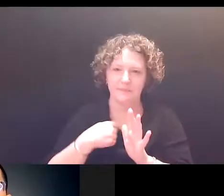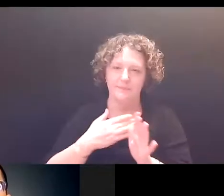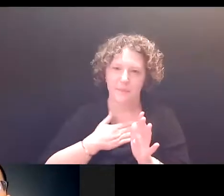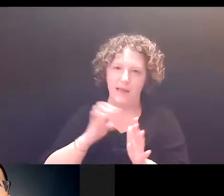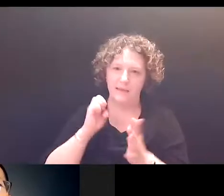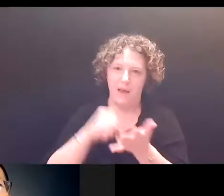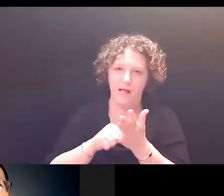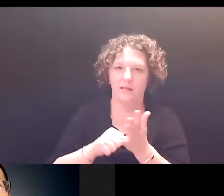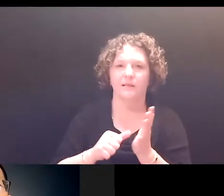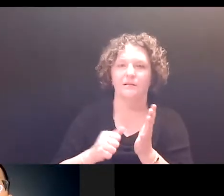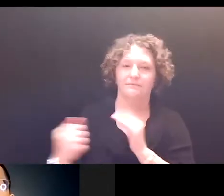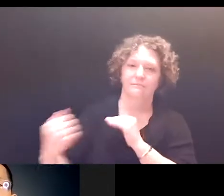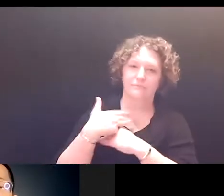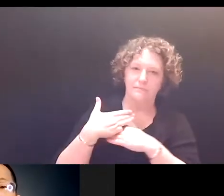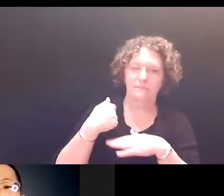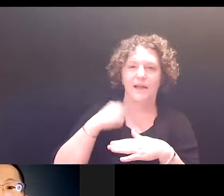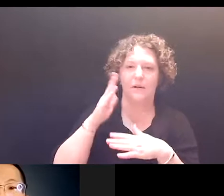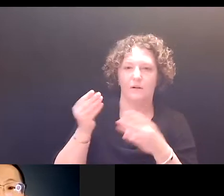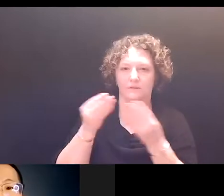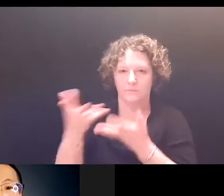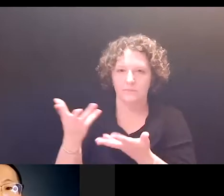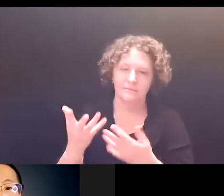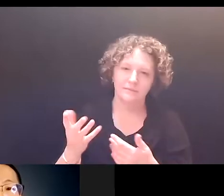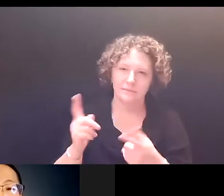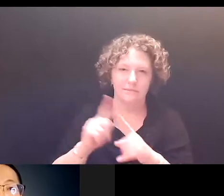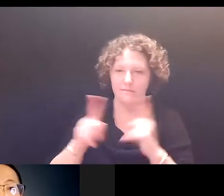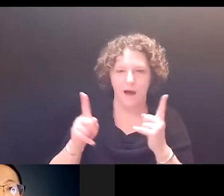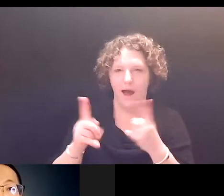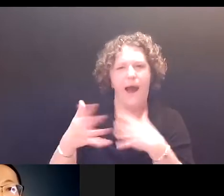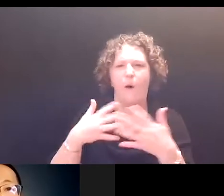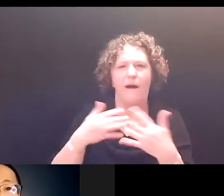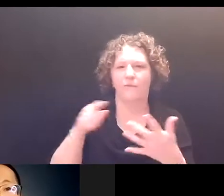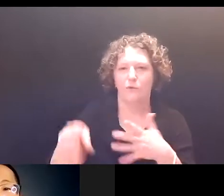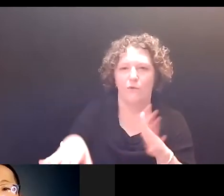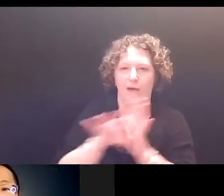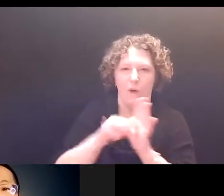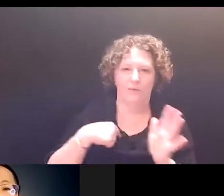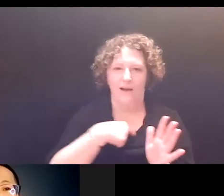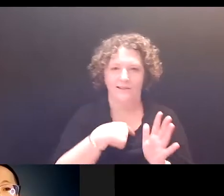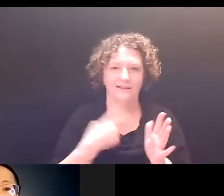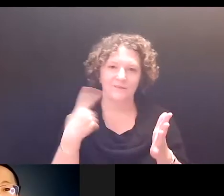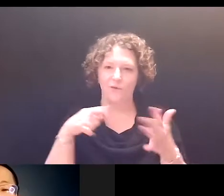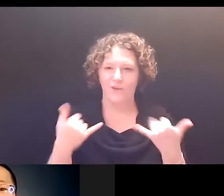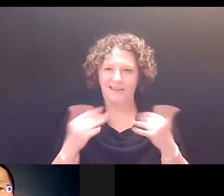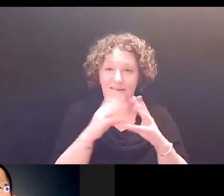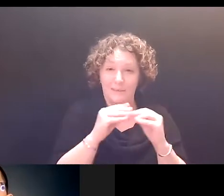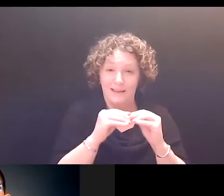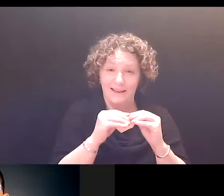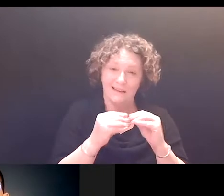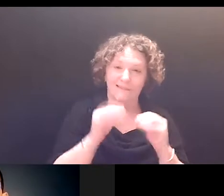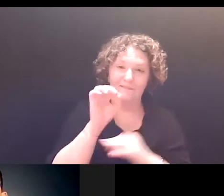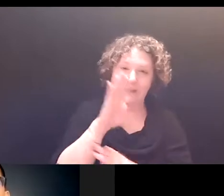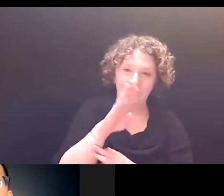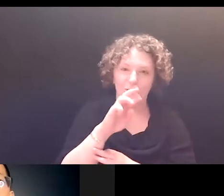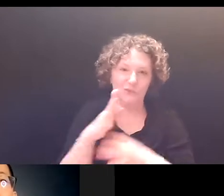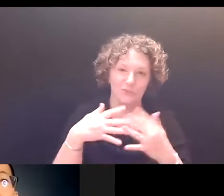So if you don't have that information, just shoot me an email and I'll be more than happy to share that with you.